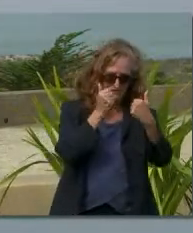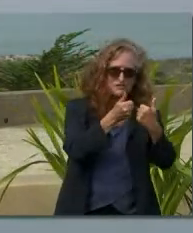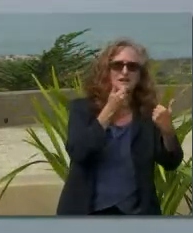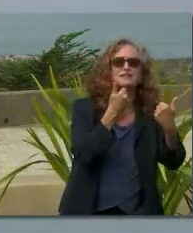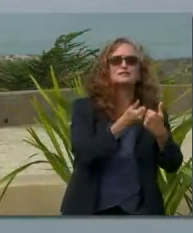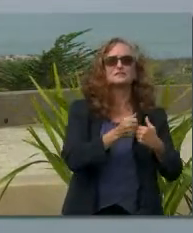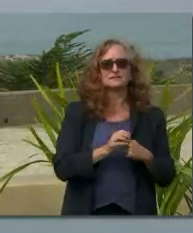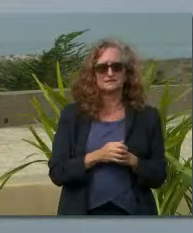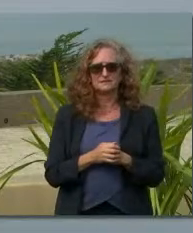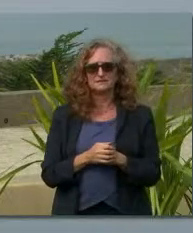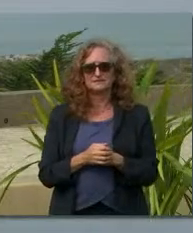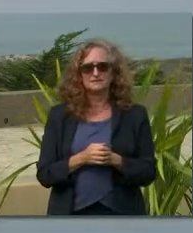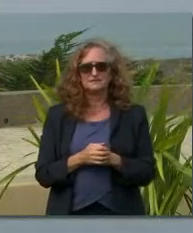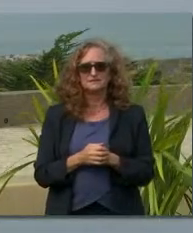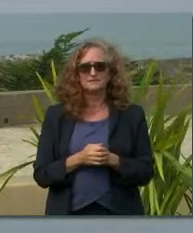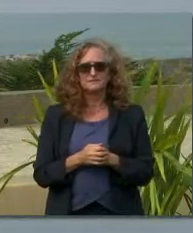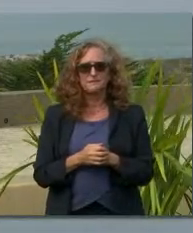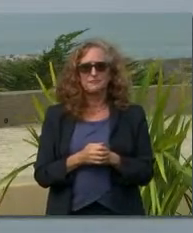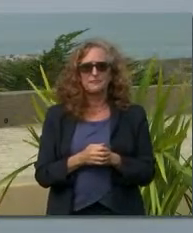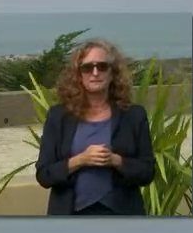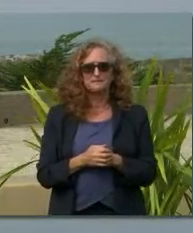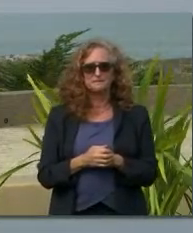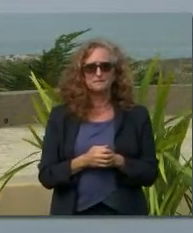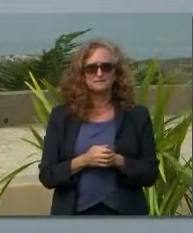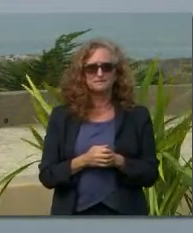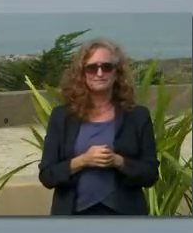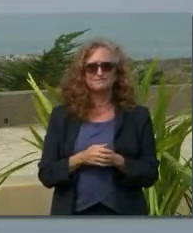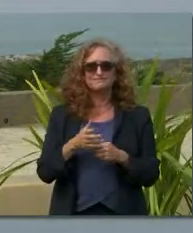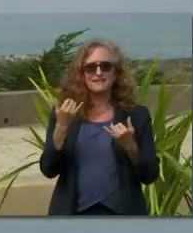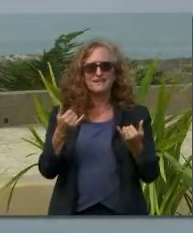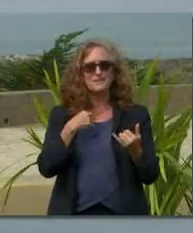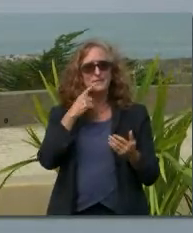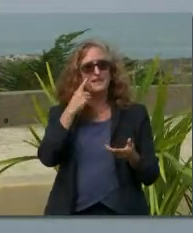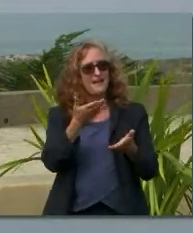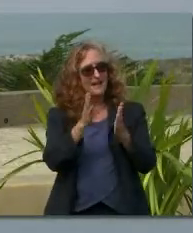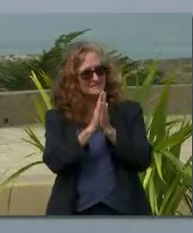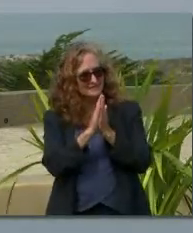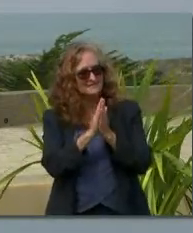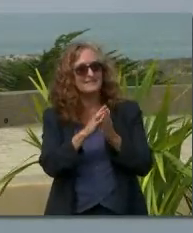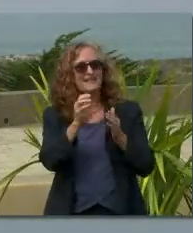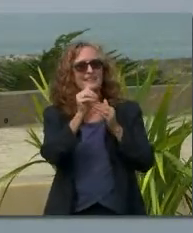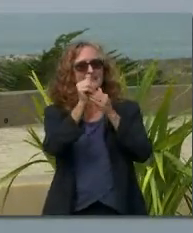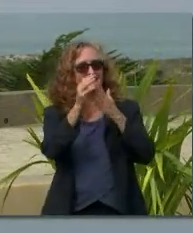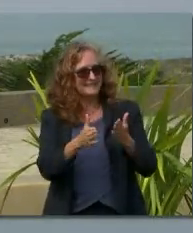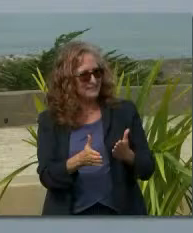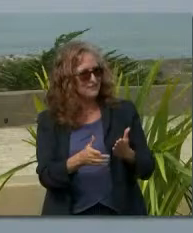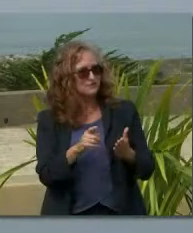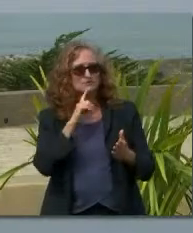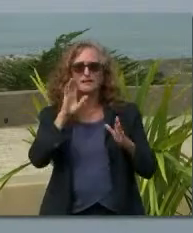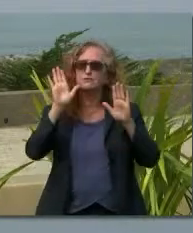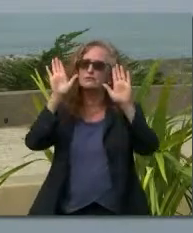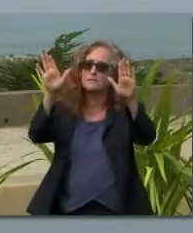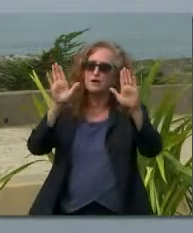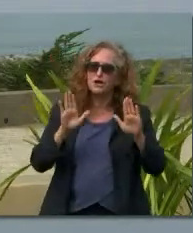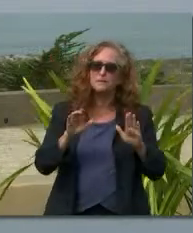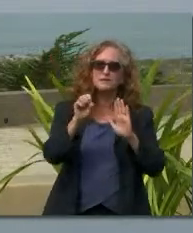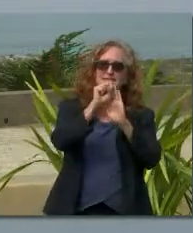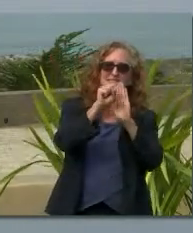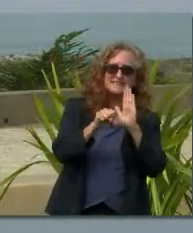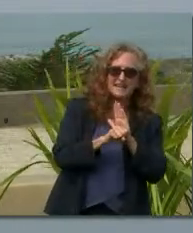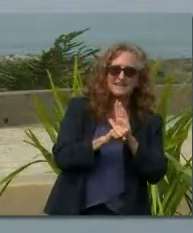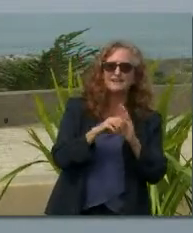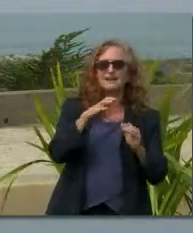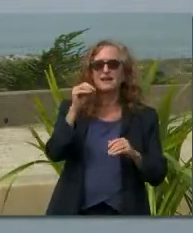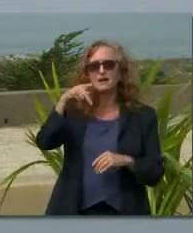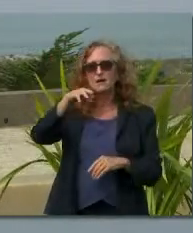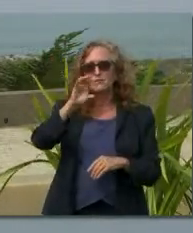advancing here in just a few moments. As I ask now all the leaders of these remarkable states and provinces to come